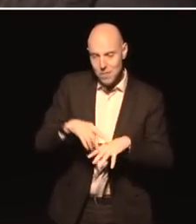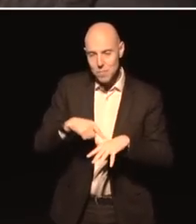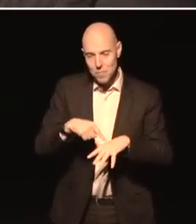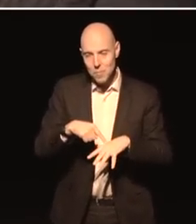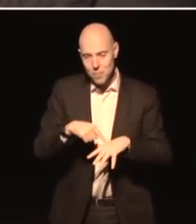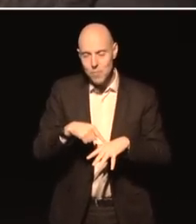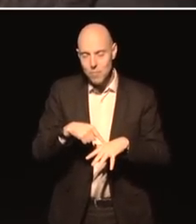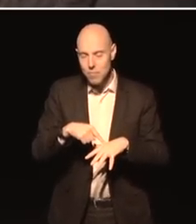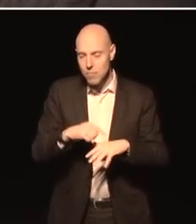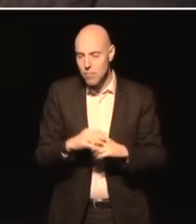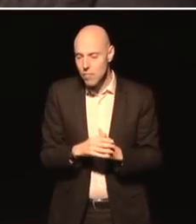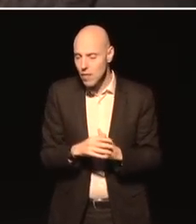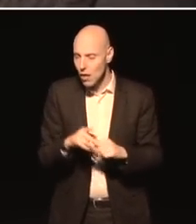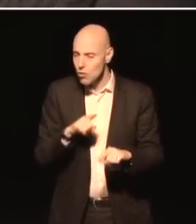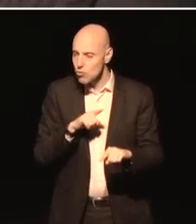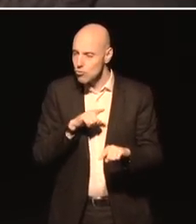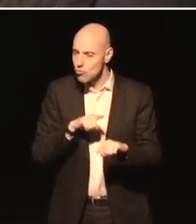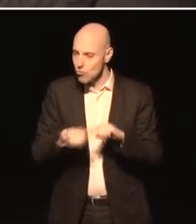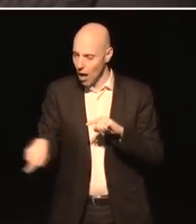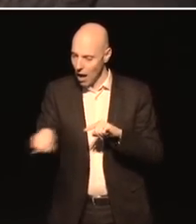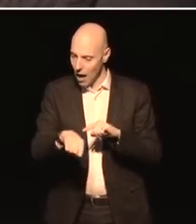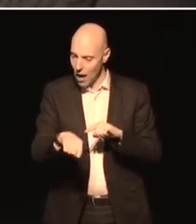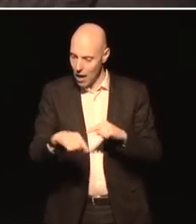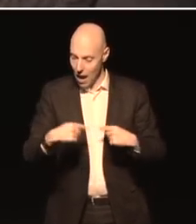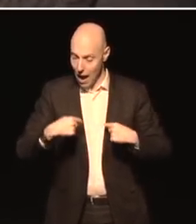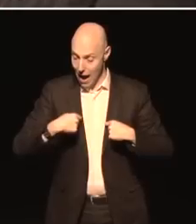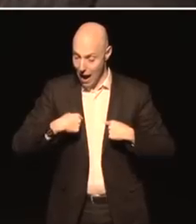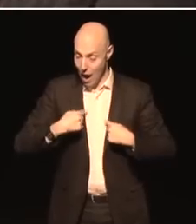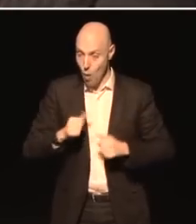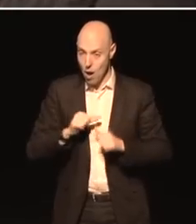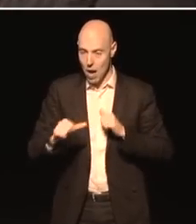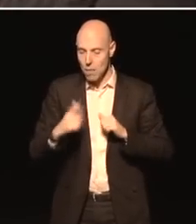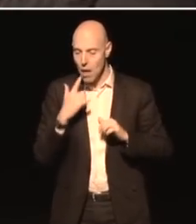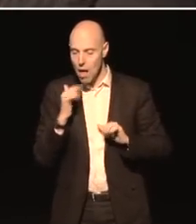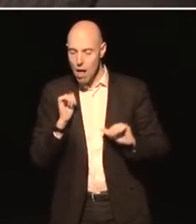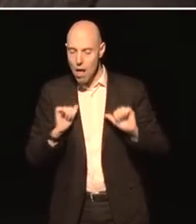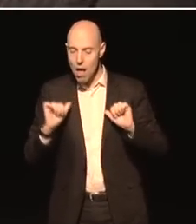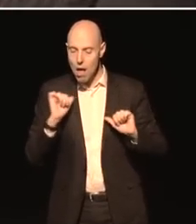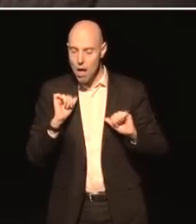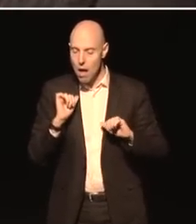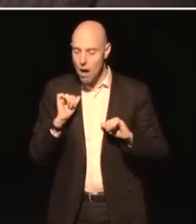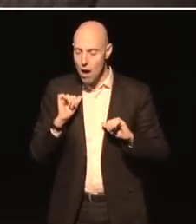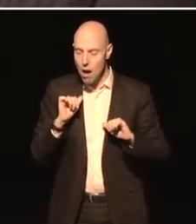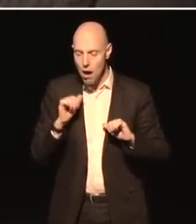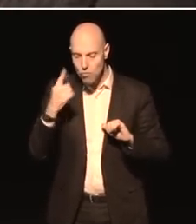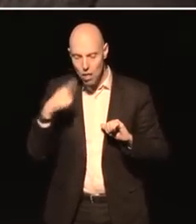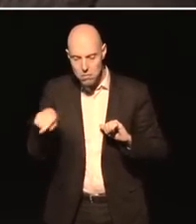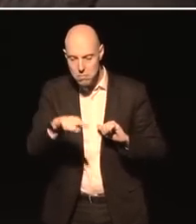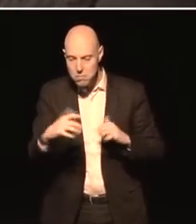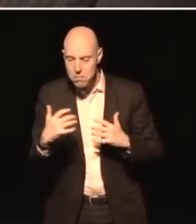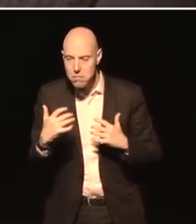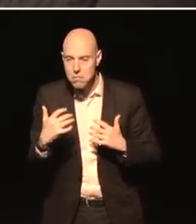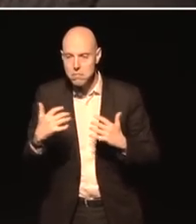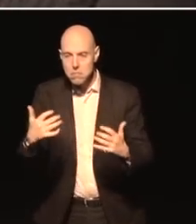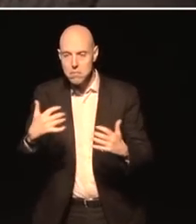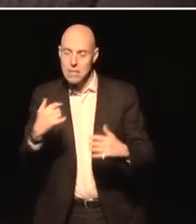to try and break those perceptions of our own company by hopefully attracting the audiences that follow Akram,